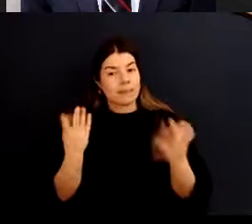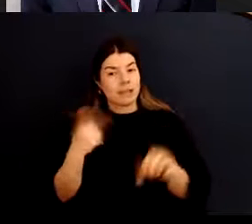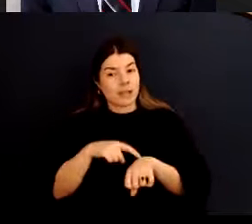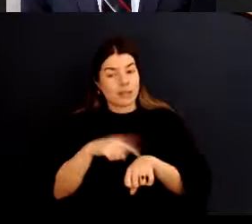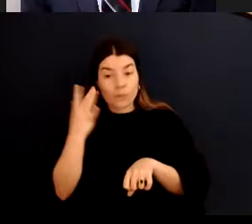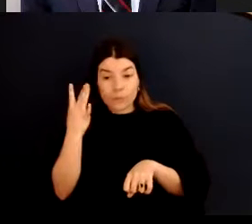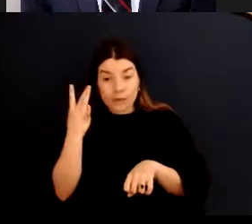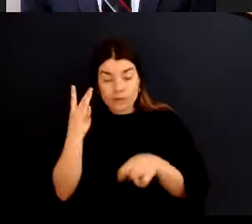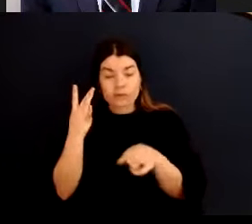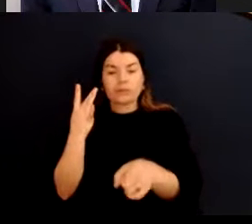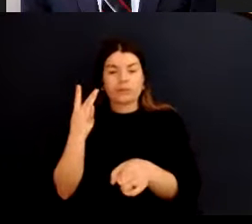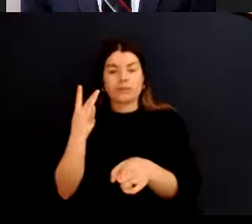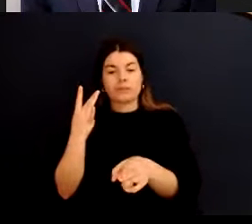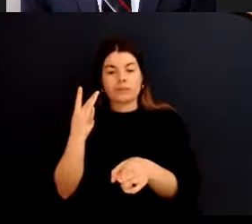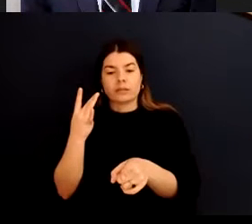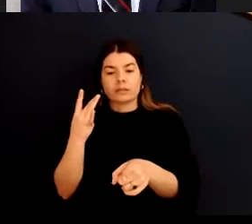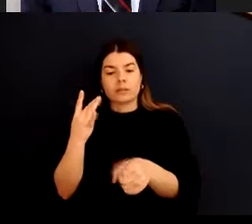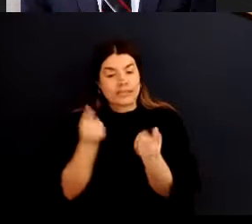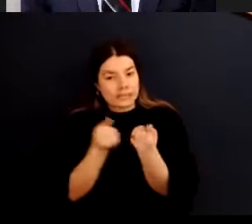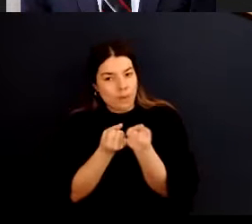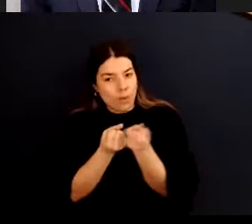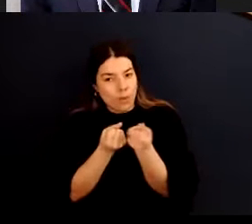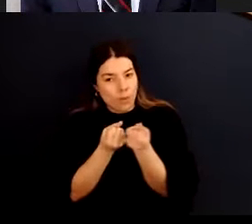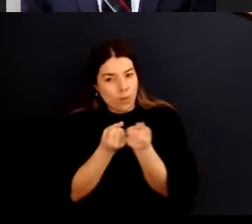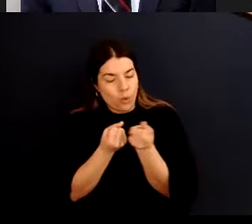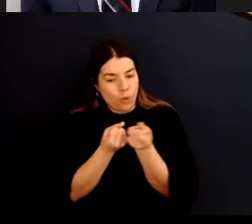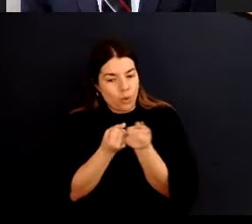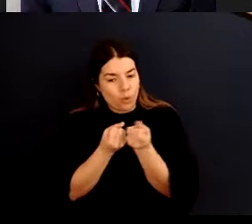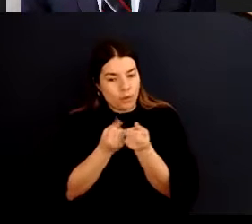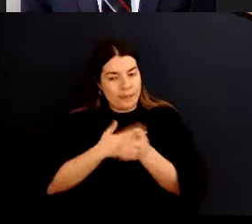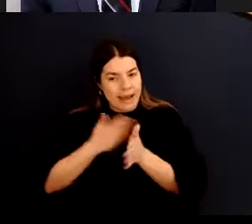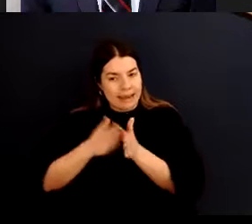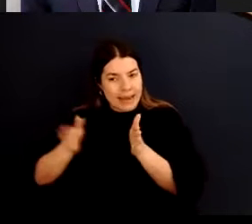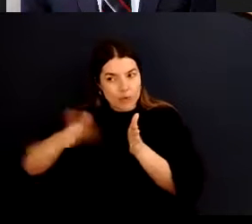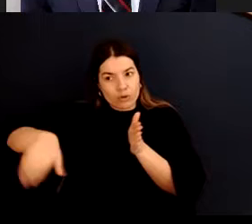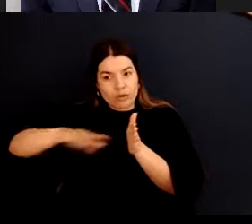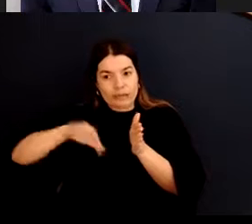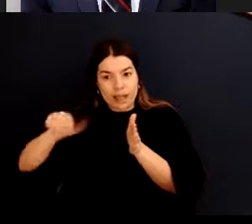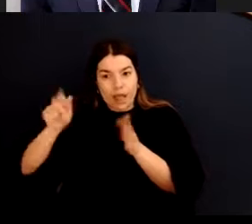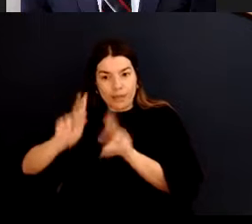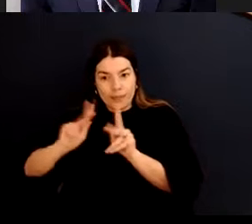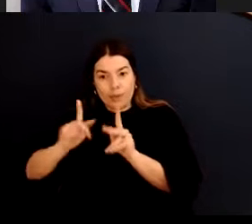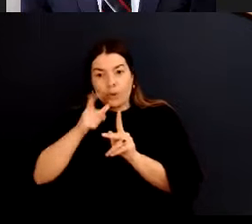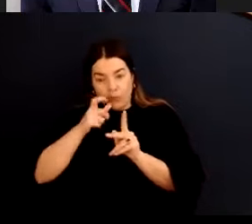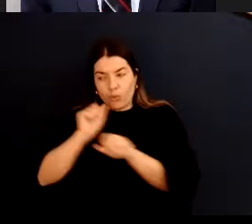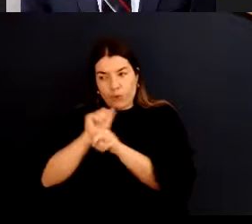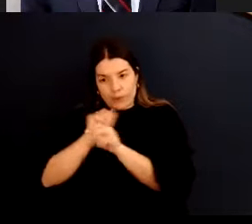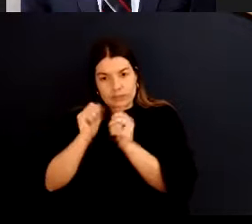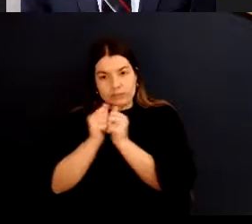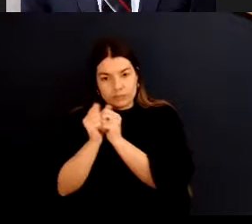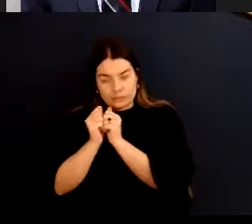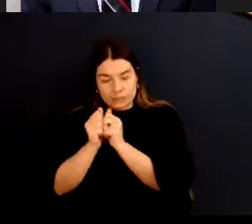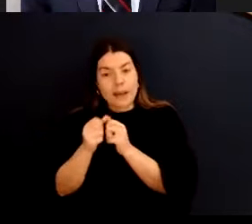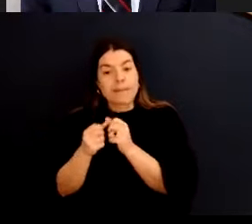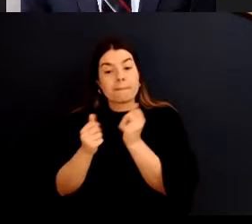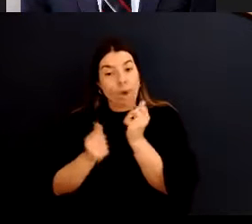because in support of my neighbors and other folks that I have worked with. Most of them have